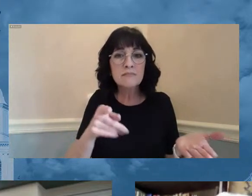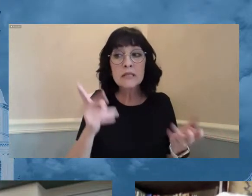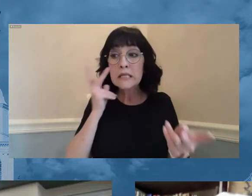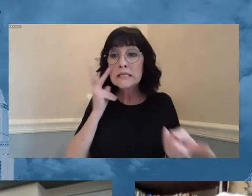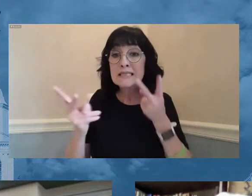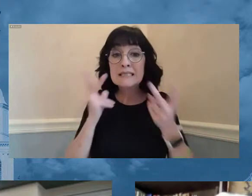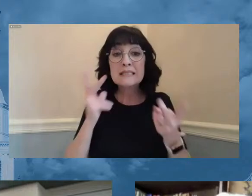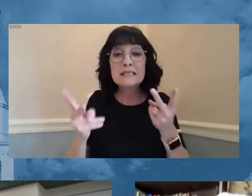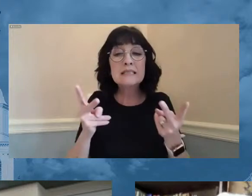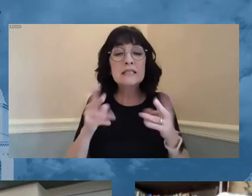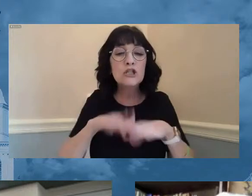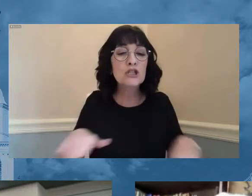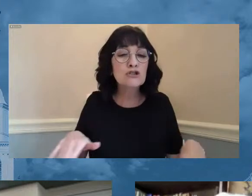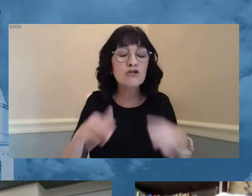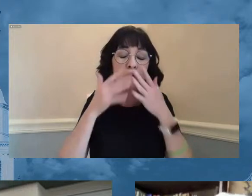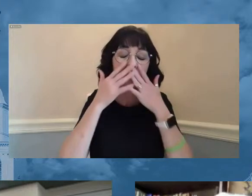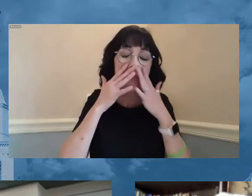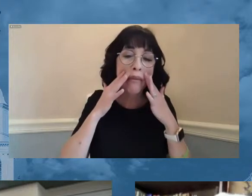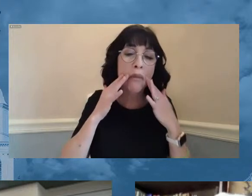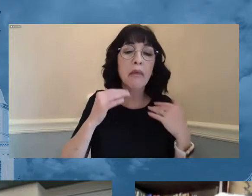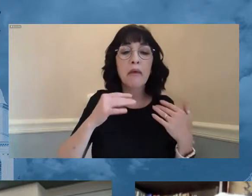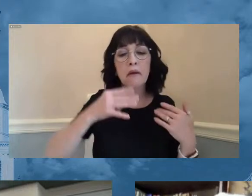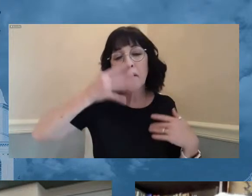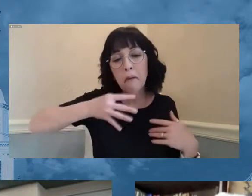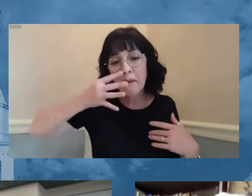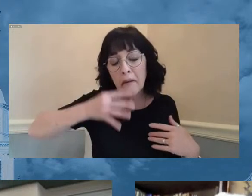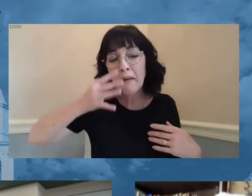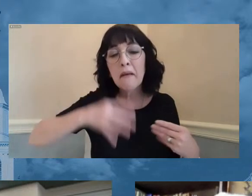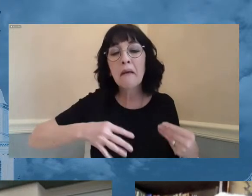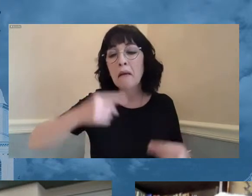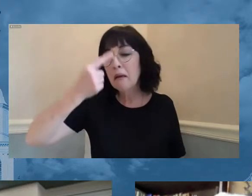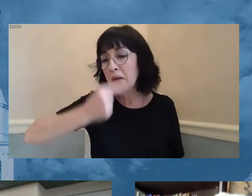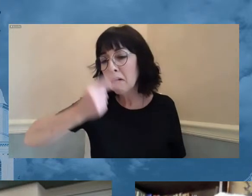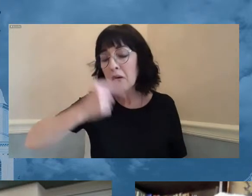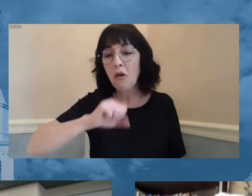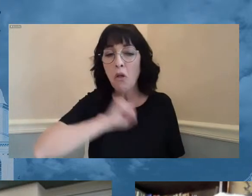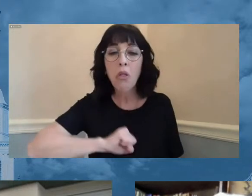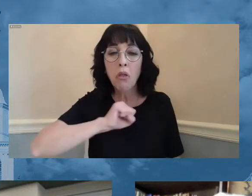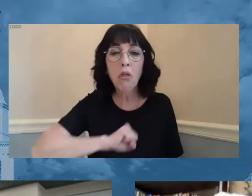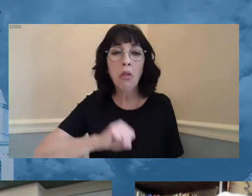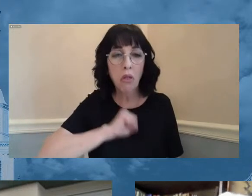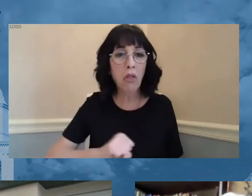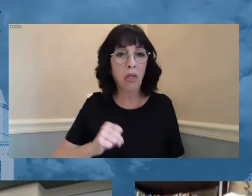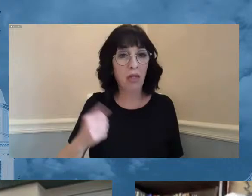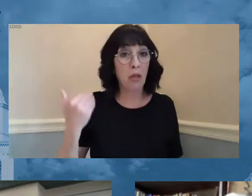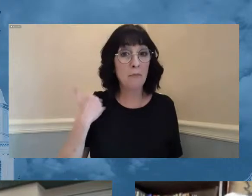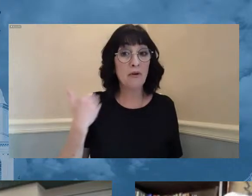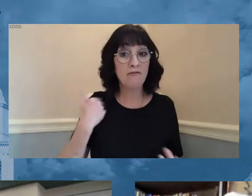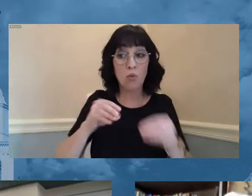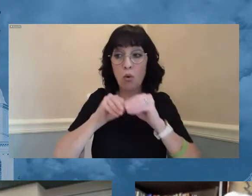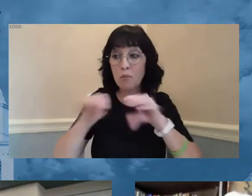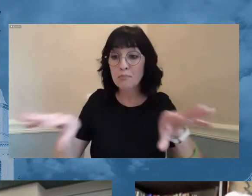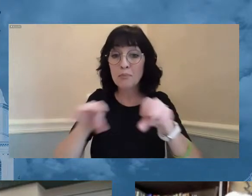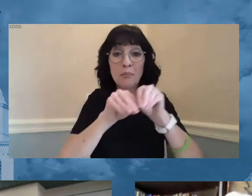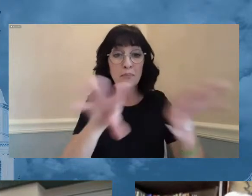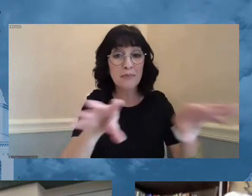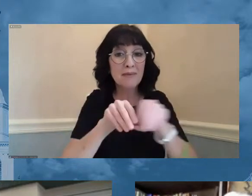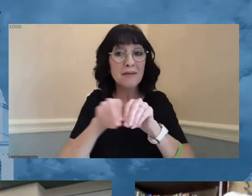had peaks. And I think that's just an indication of why it's so important to continue doing those 3 Ws.